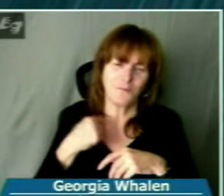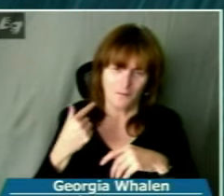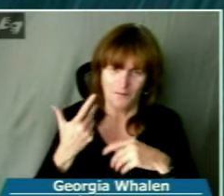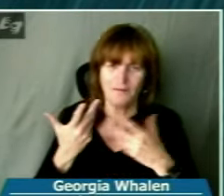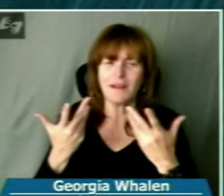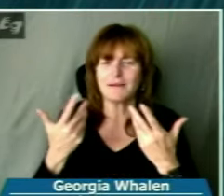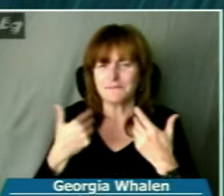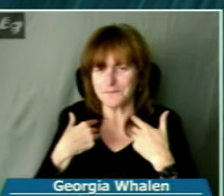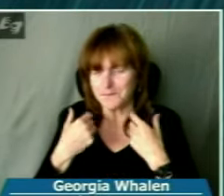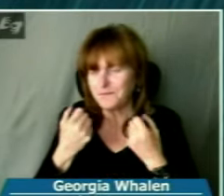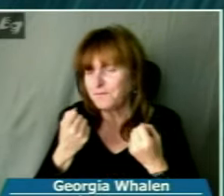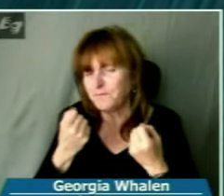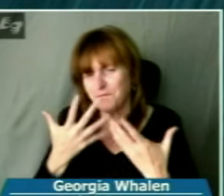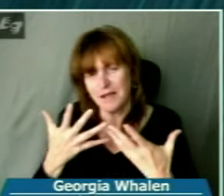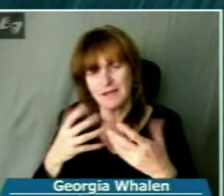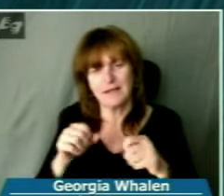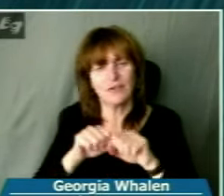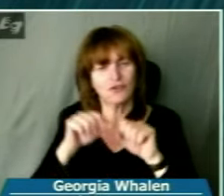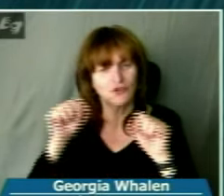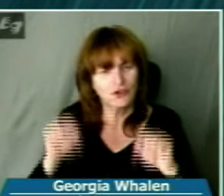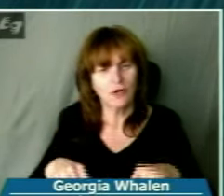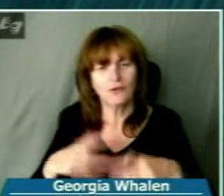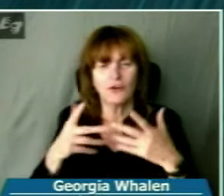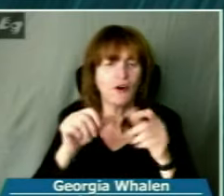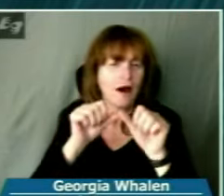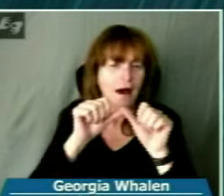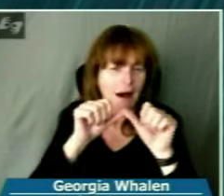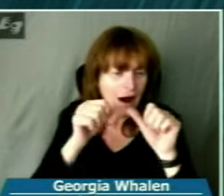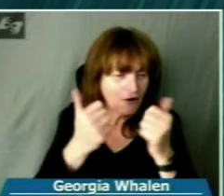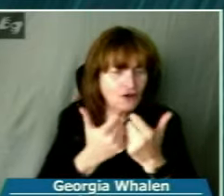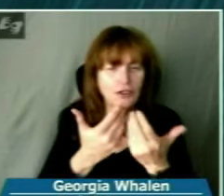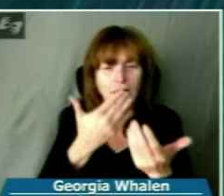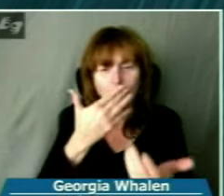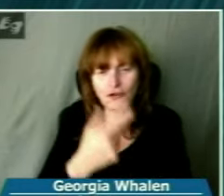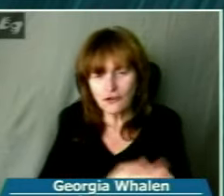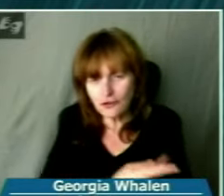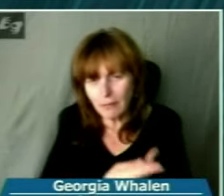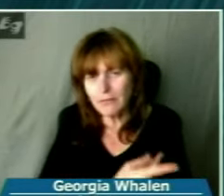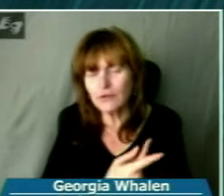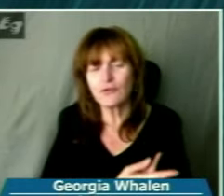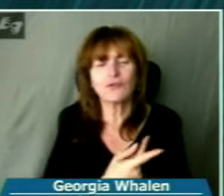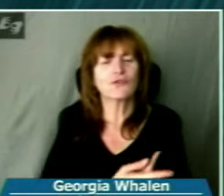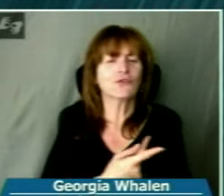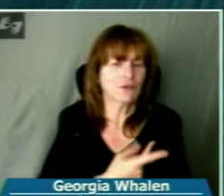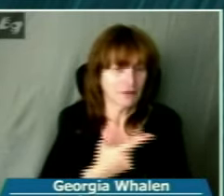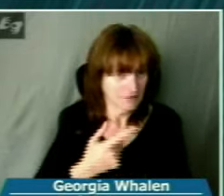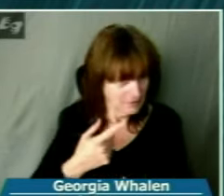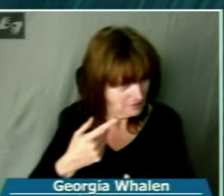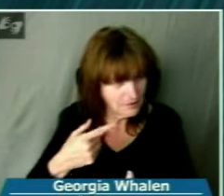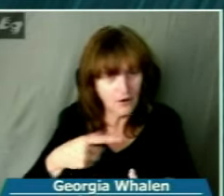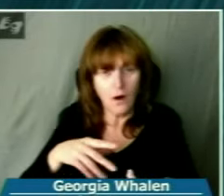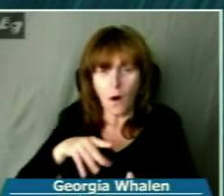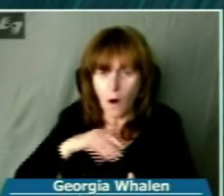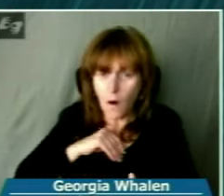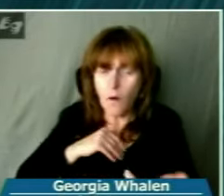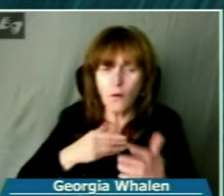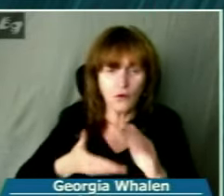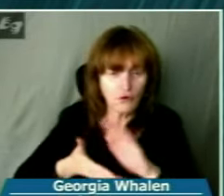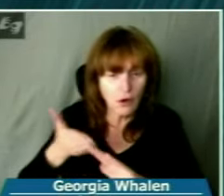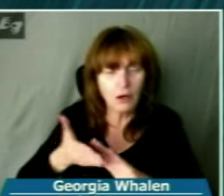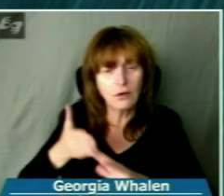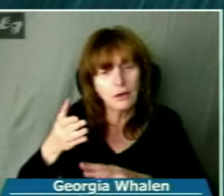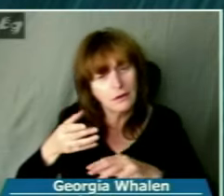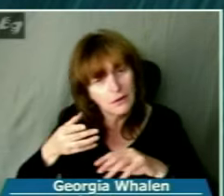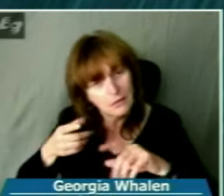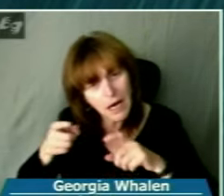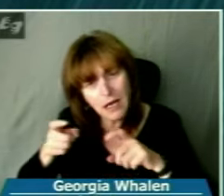a variety of social service agencies like the Good Shepherd. The Good Shepherd itself is running just for men, for youth, for